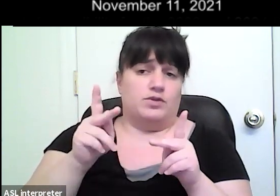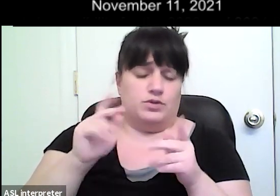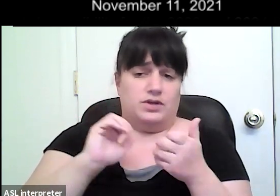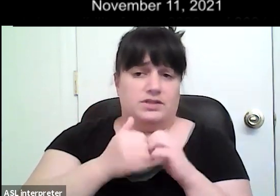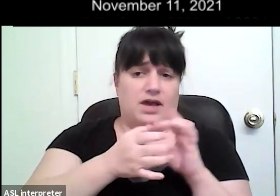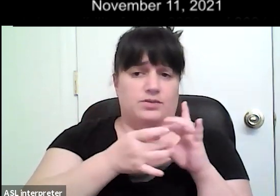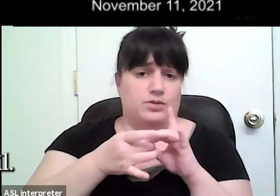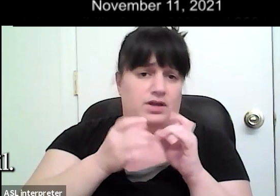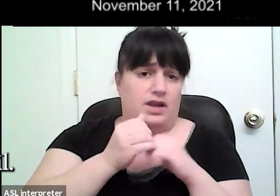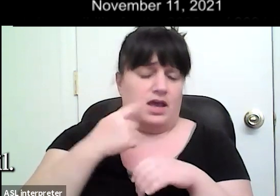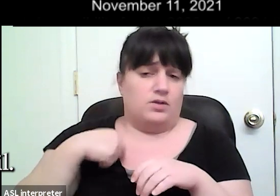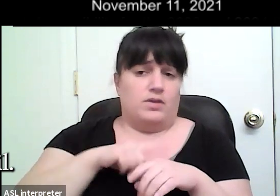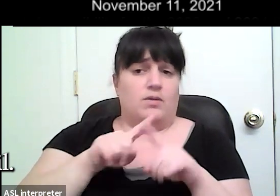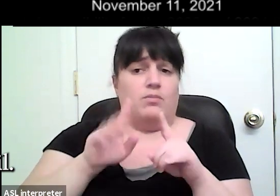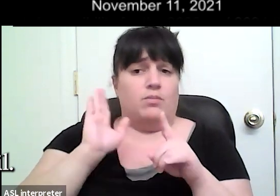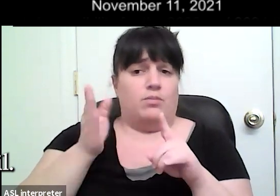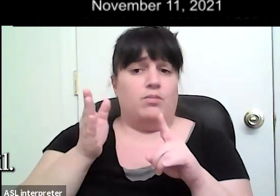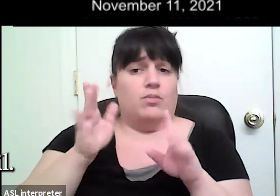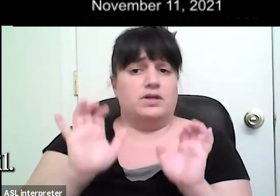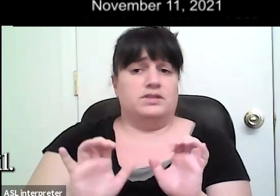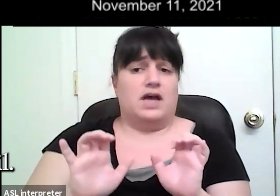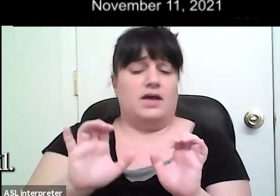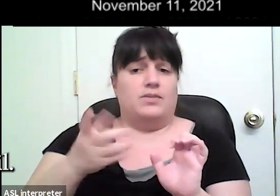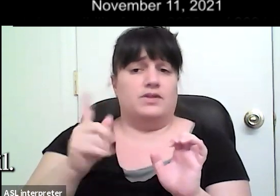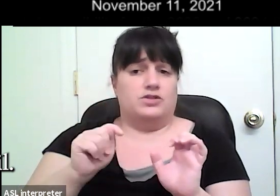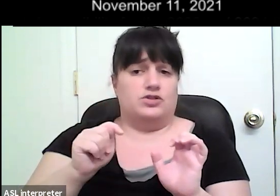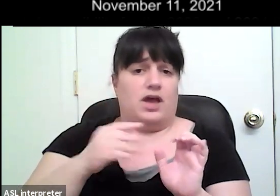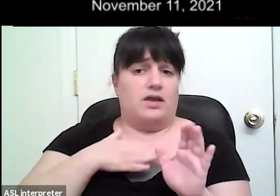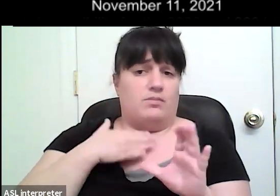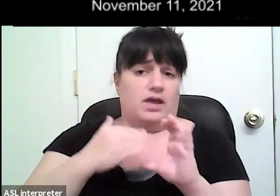connect with us. But I will type in the chat my email. Yes.